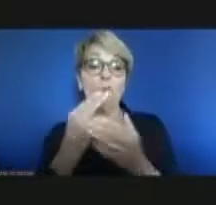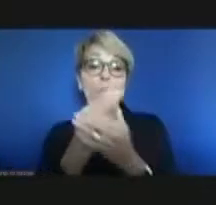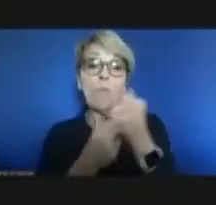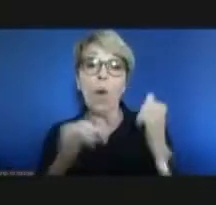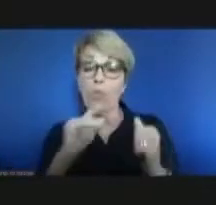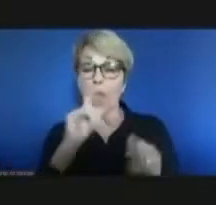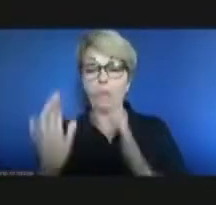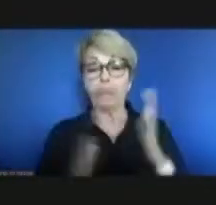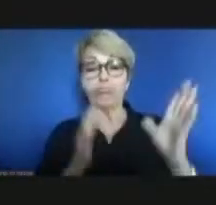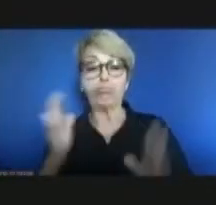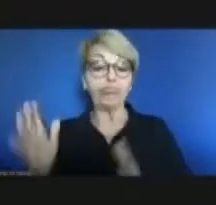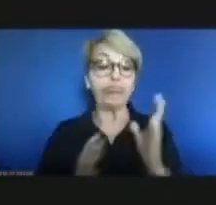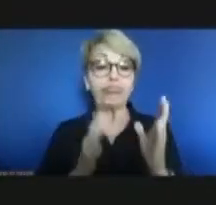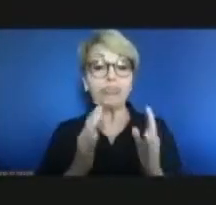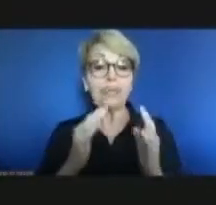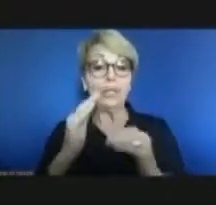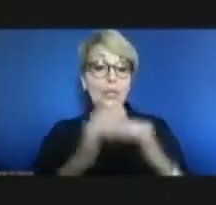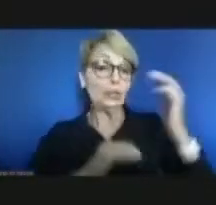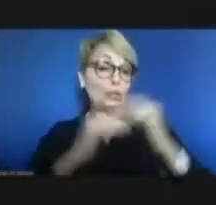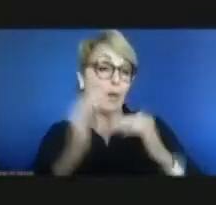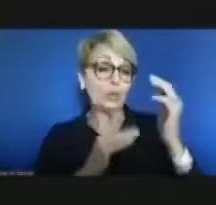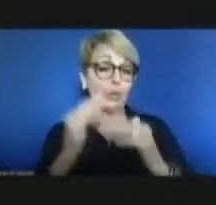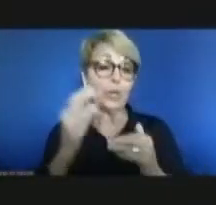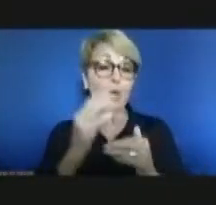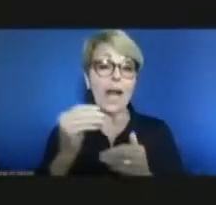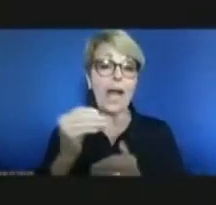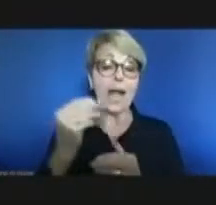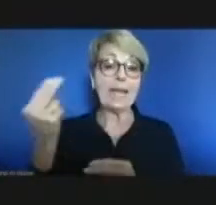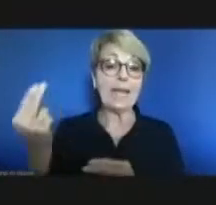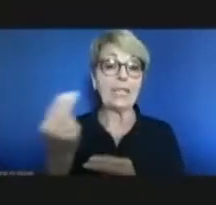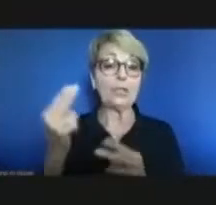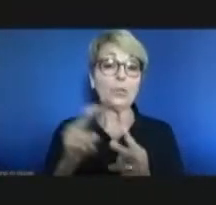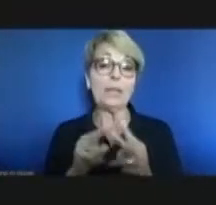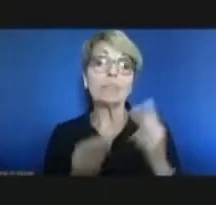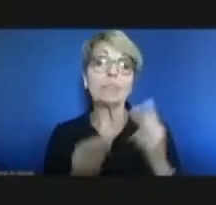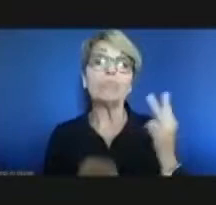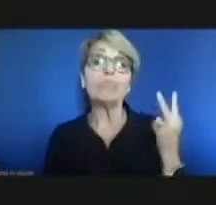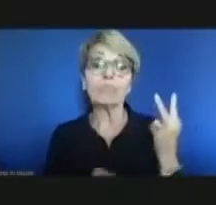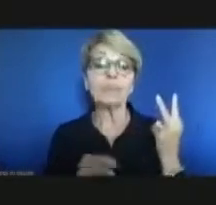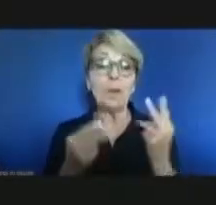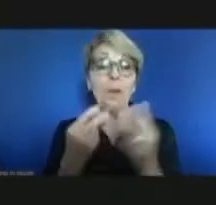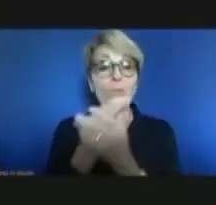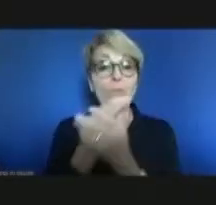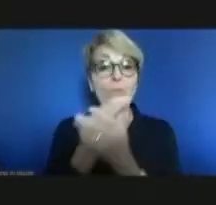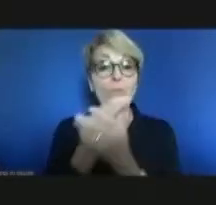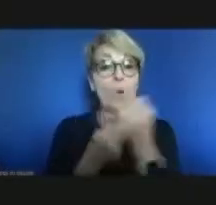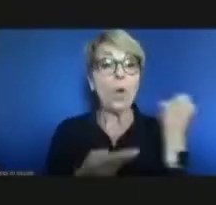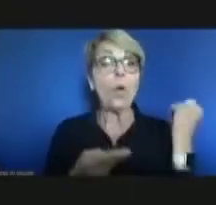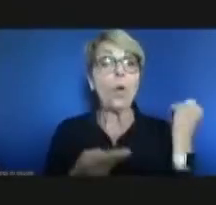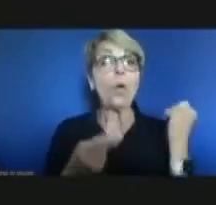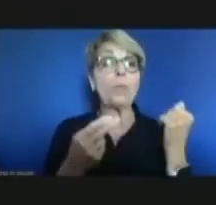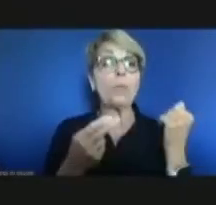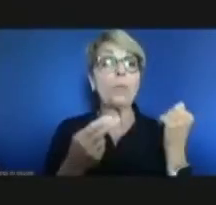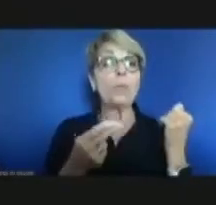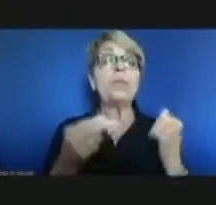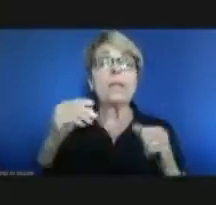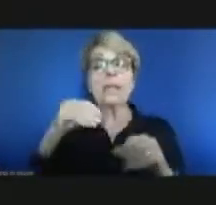structure and of the history of being a community center. And we thank